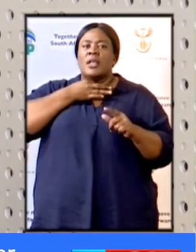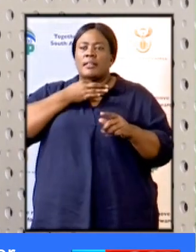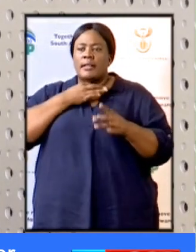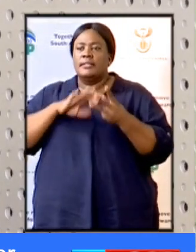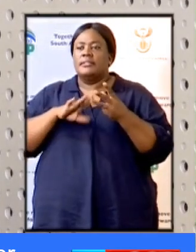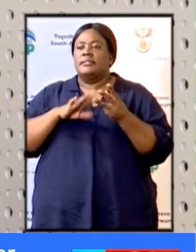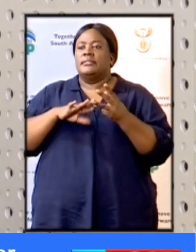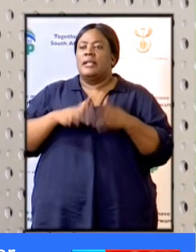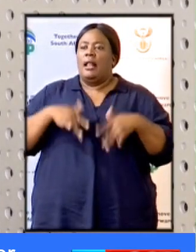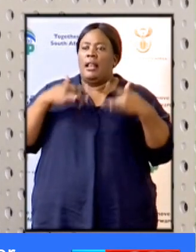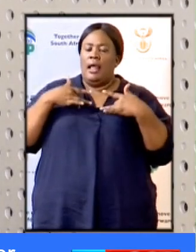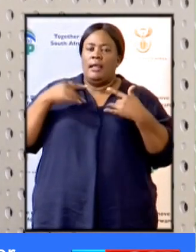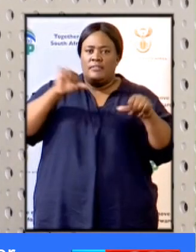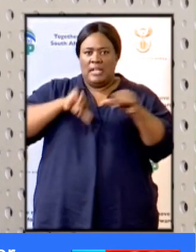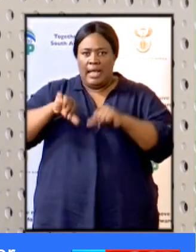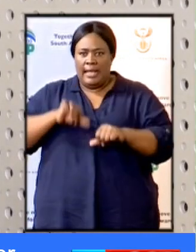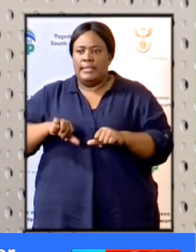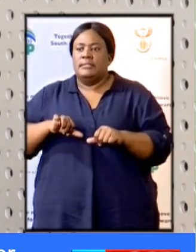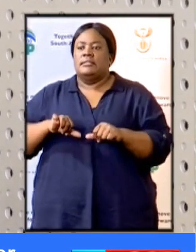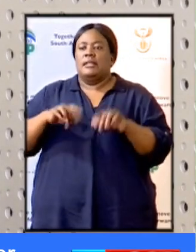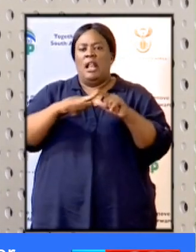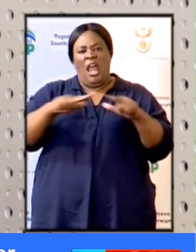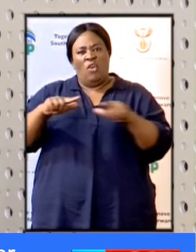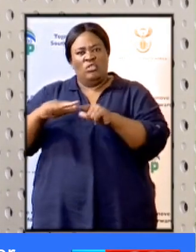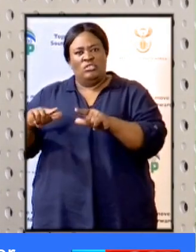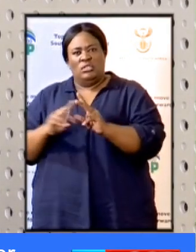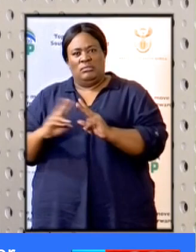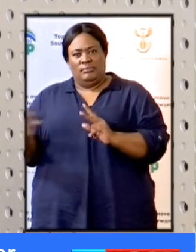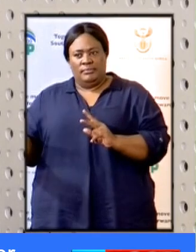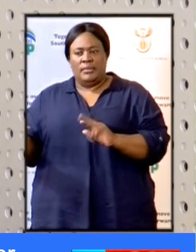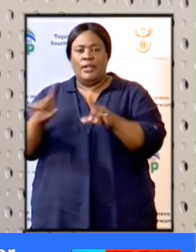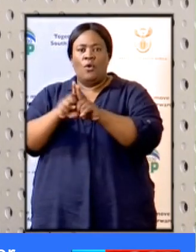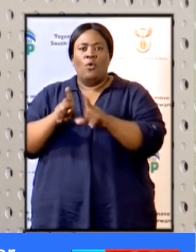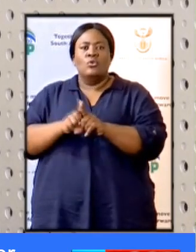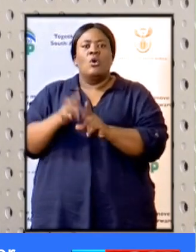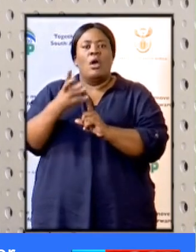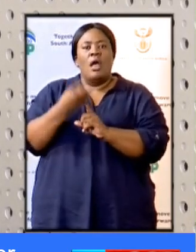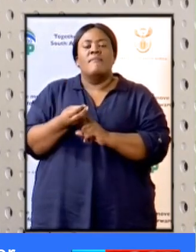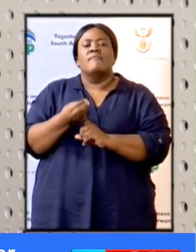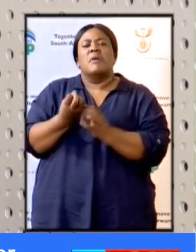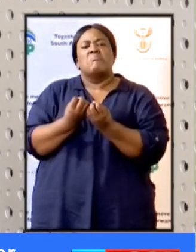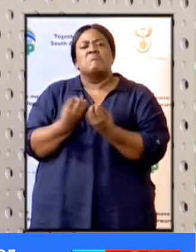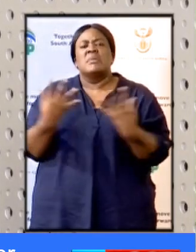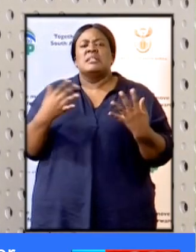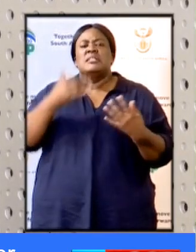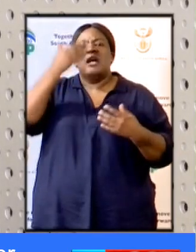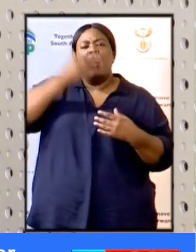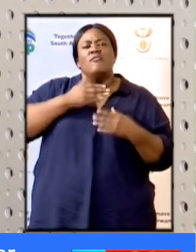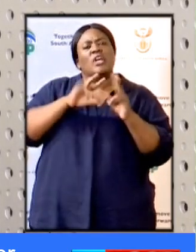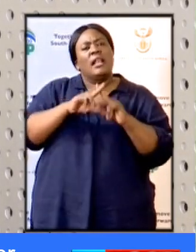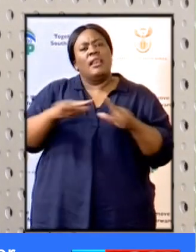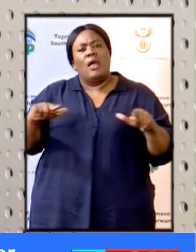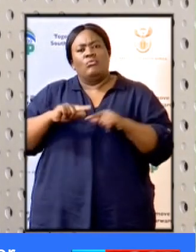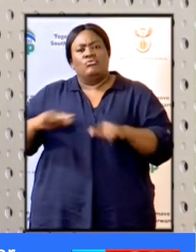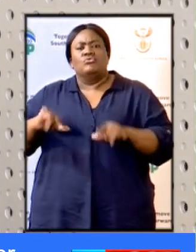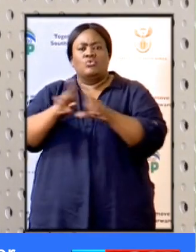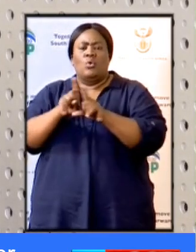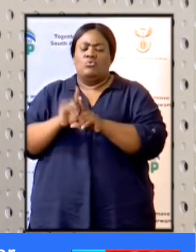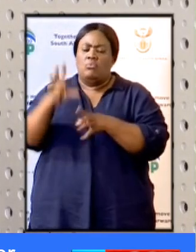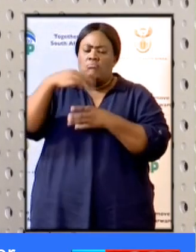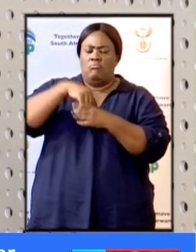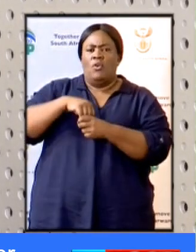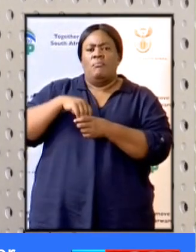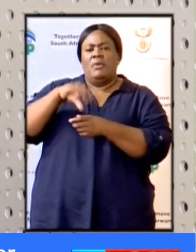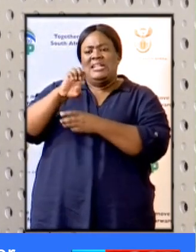life sciences, accounting, and there's a variety of African languages were also covered under the ECD basket.